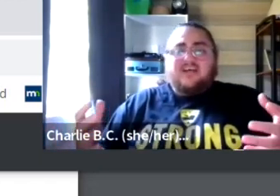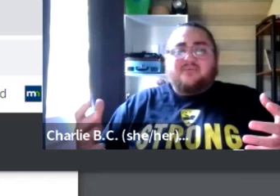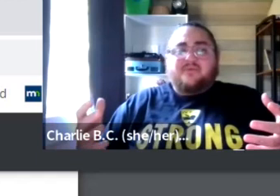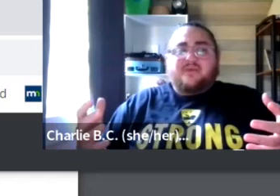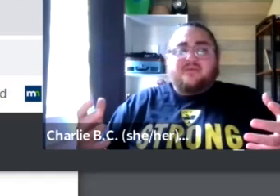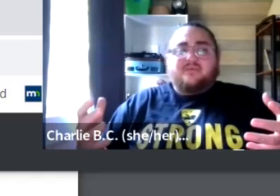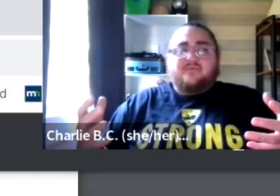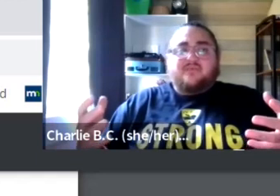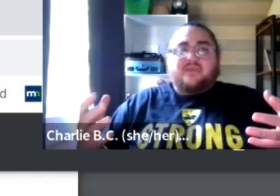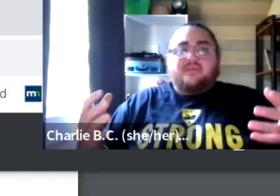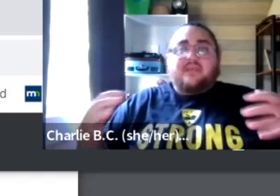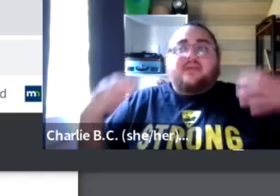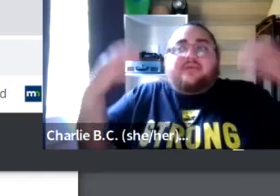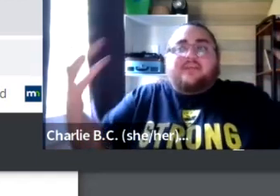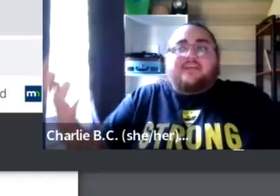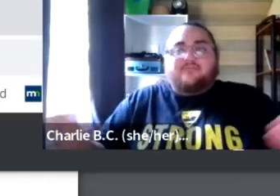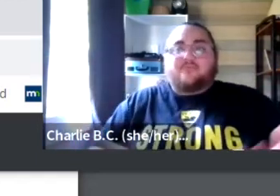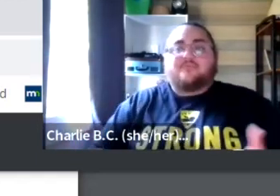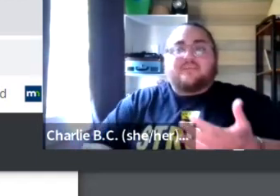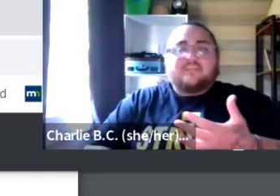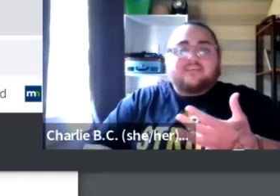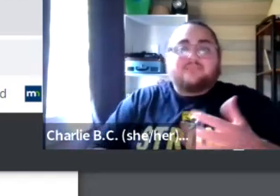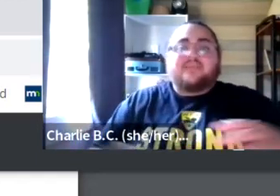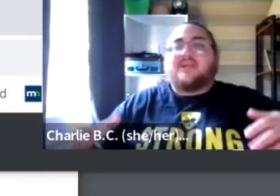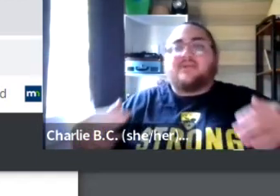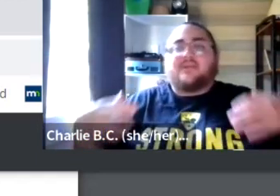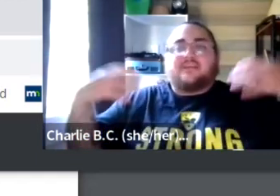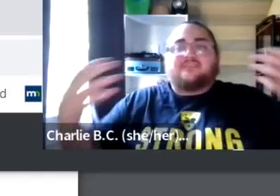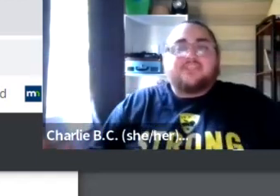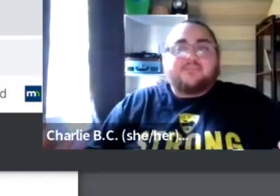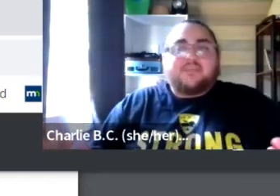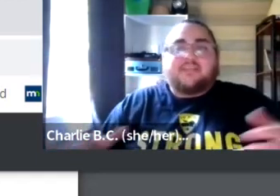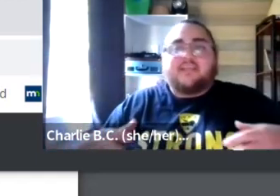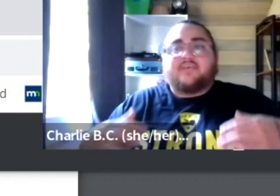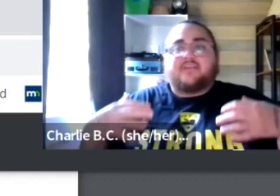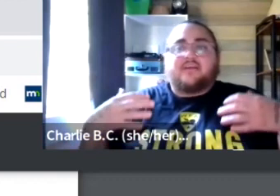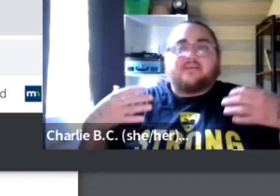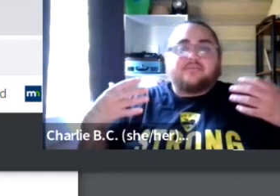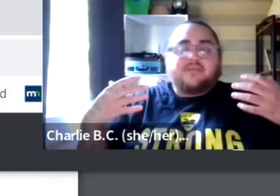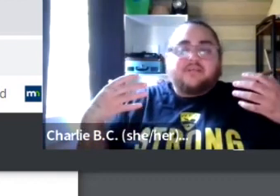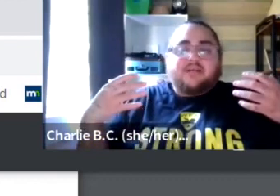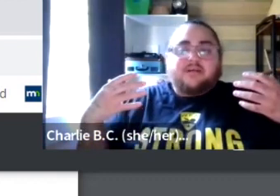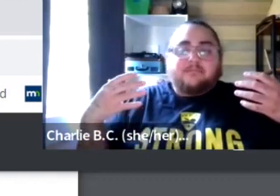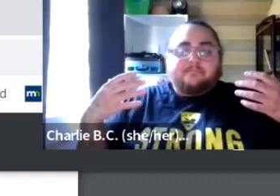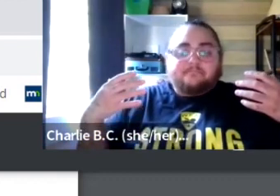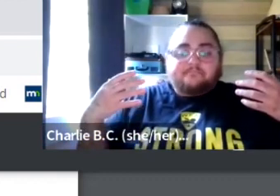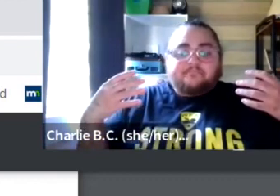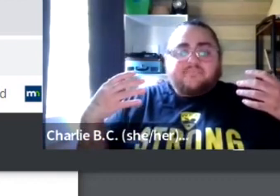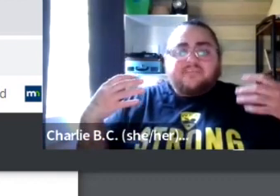services, they carry a form of racism, they carry a lot of judgment, they carry a lot of